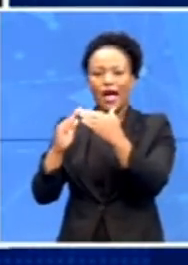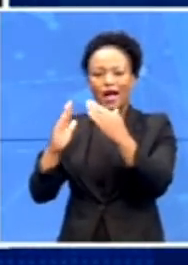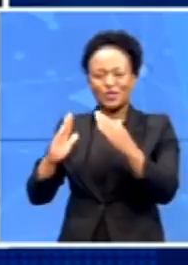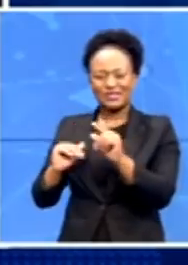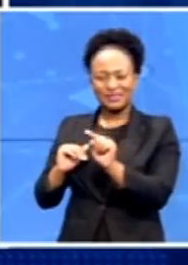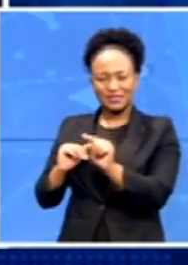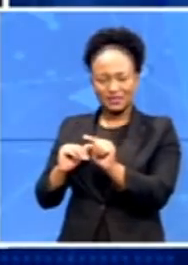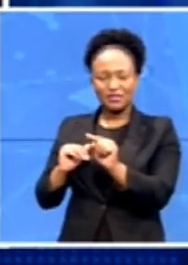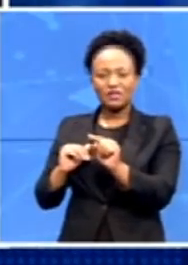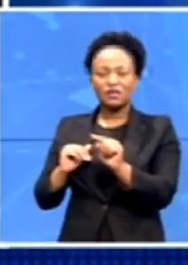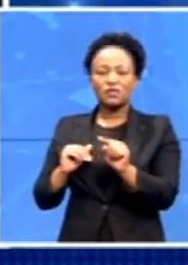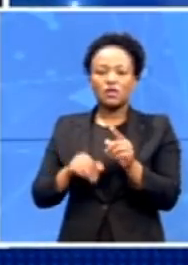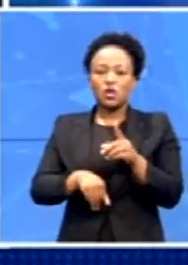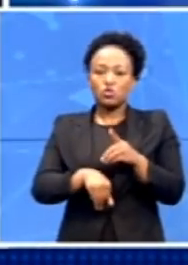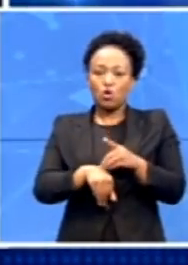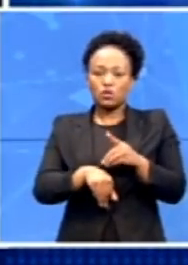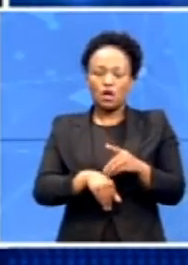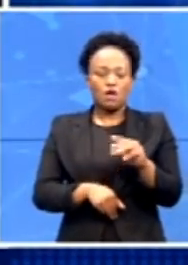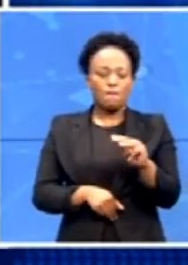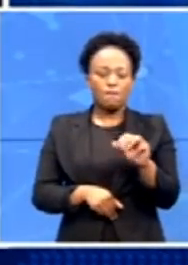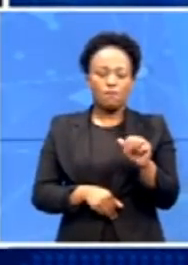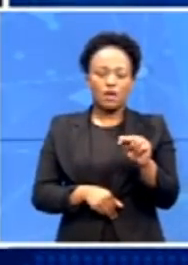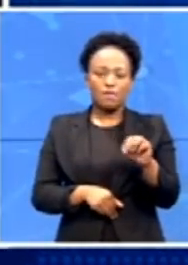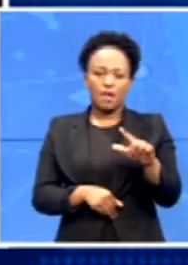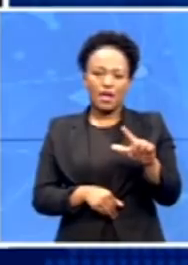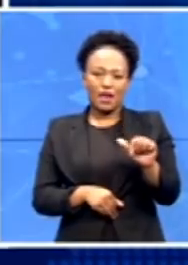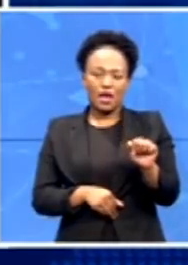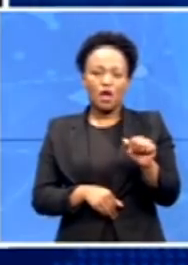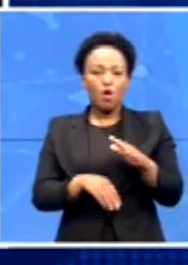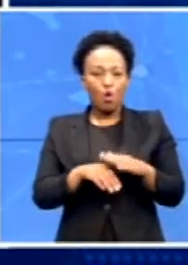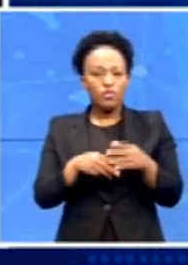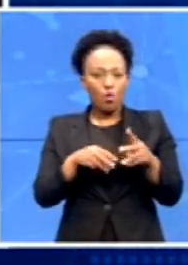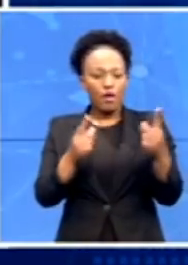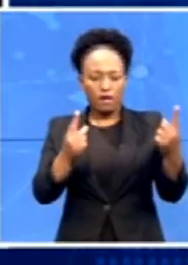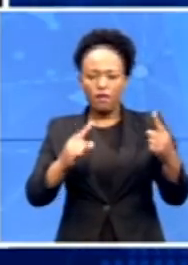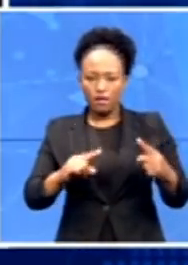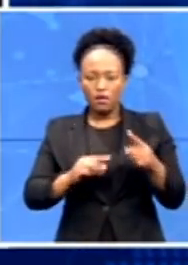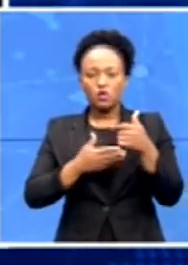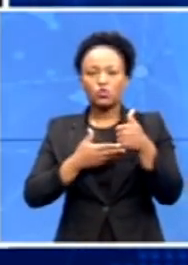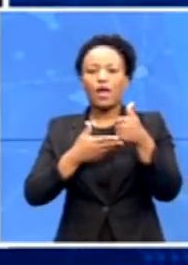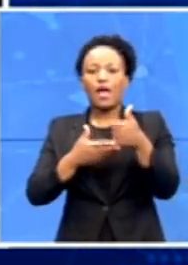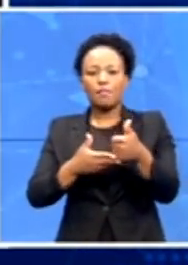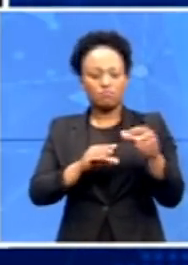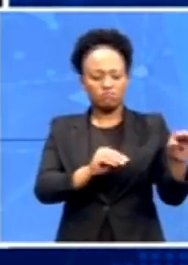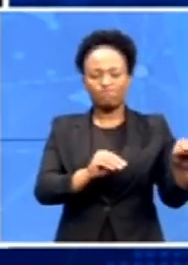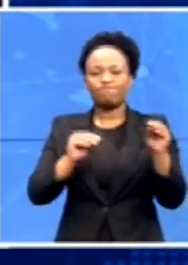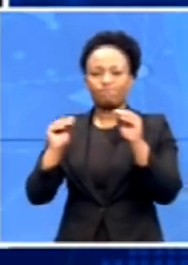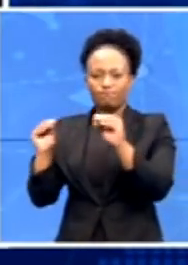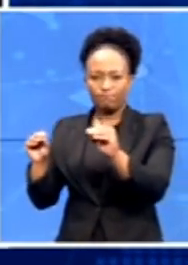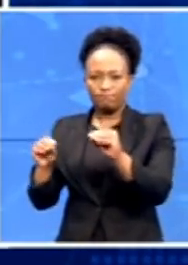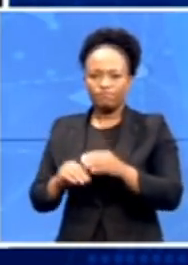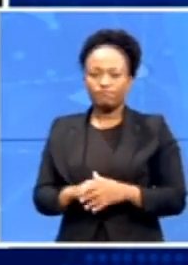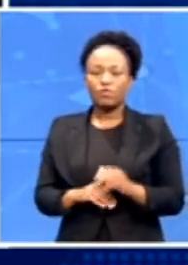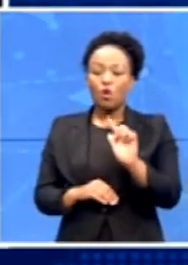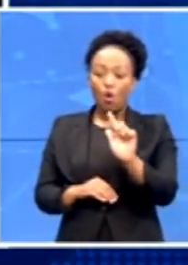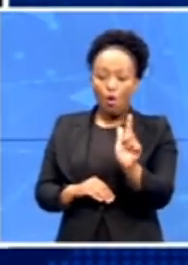Mr. Tubani are on their way to assist removal of patients. So all the patients were left and